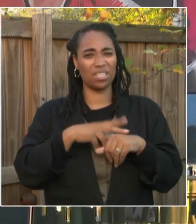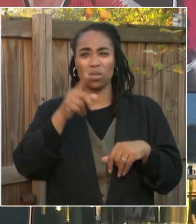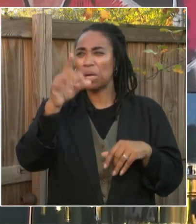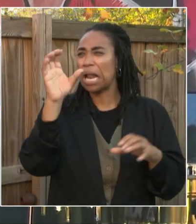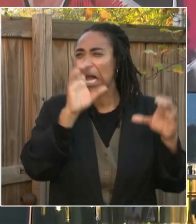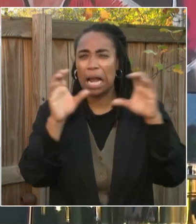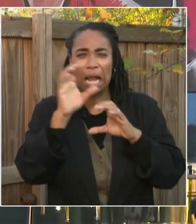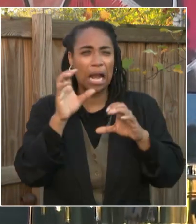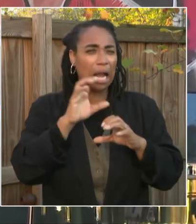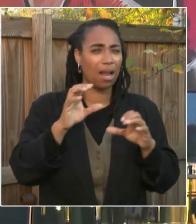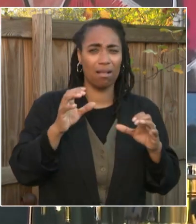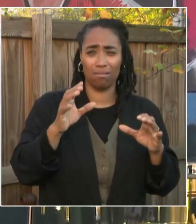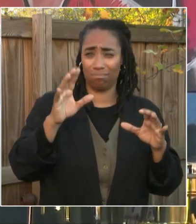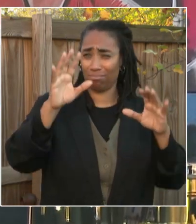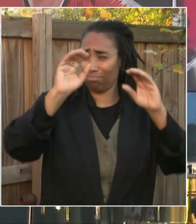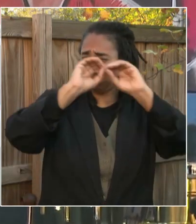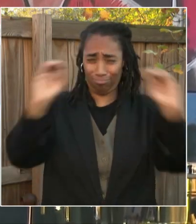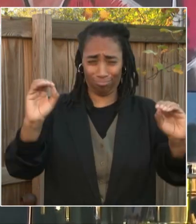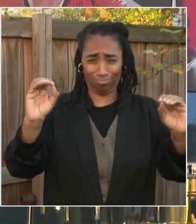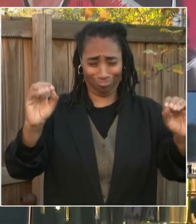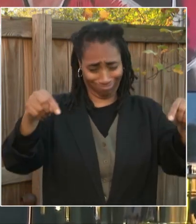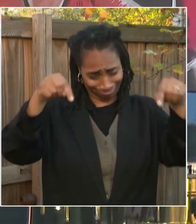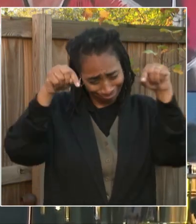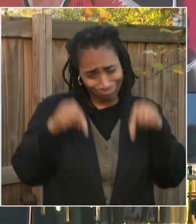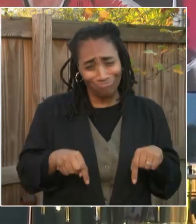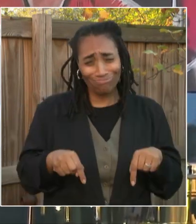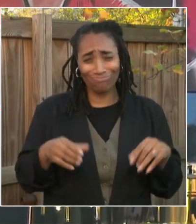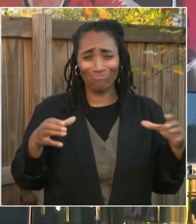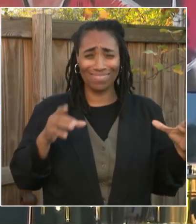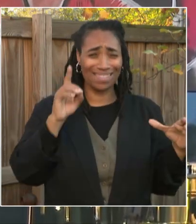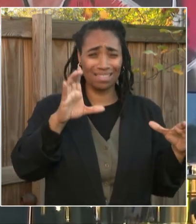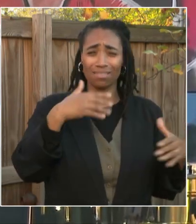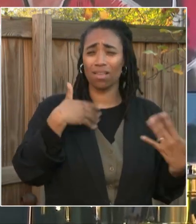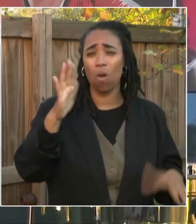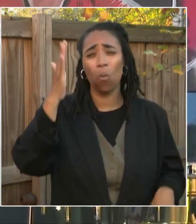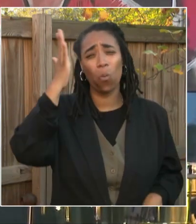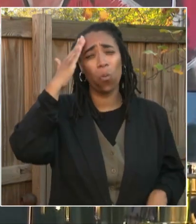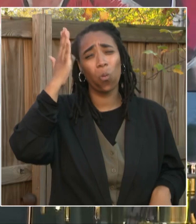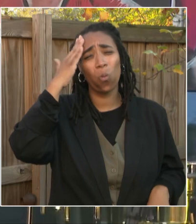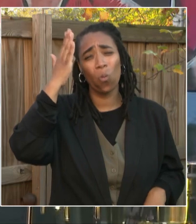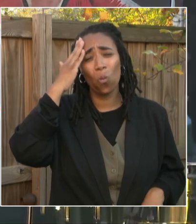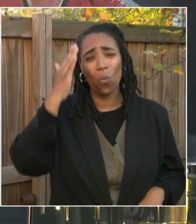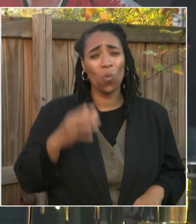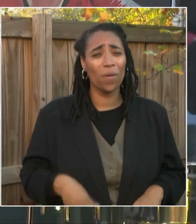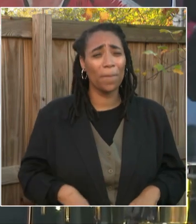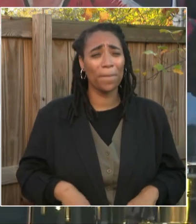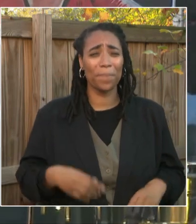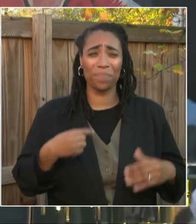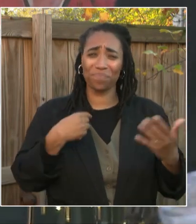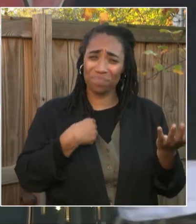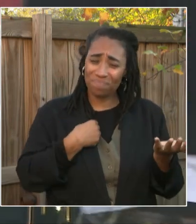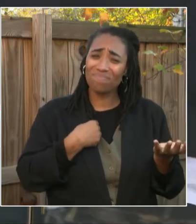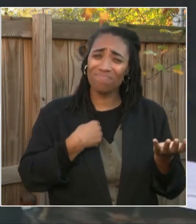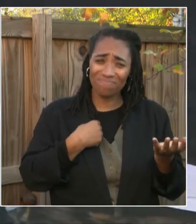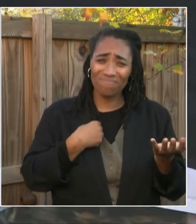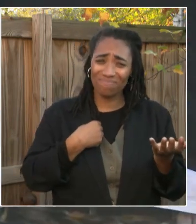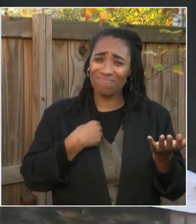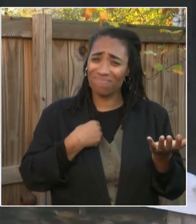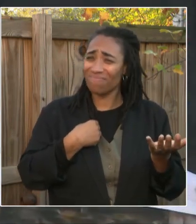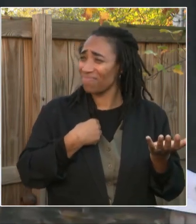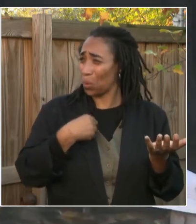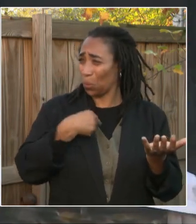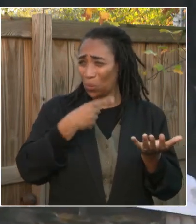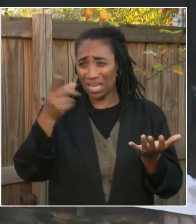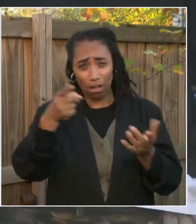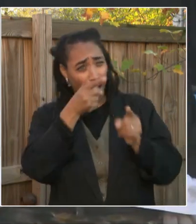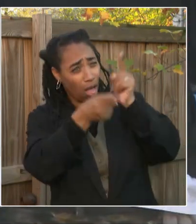happening. And we tear our leaders down, right? When they doing great things like this